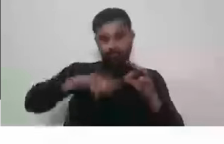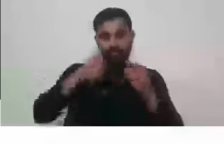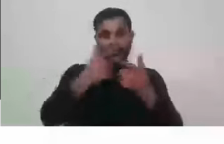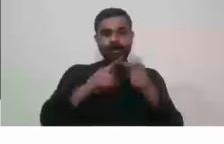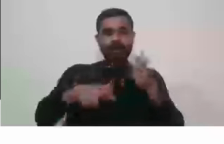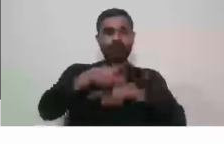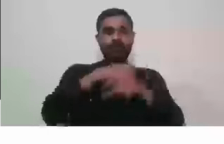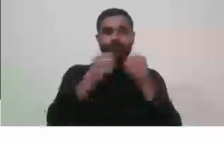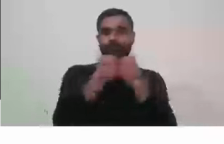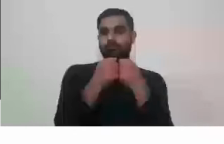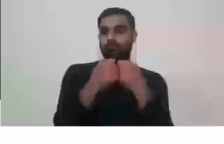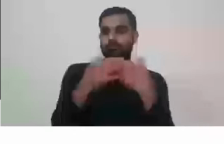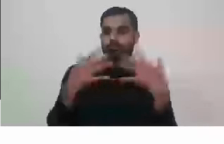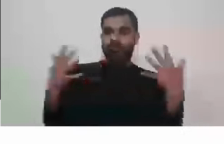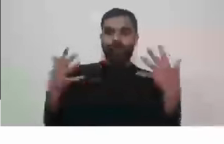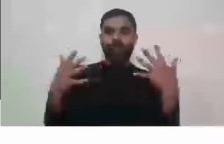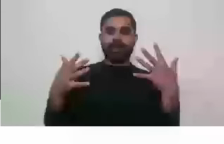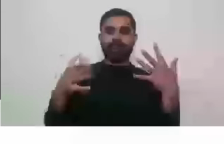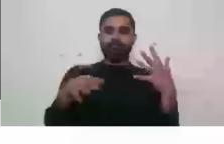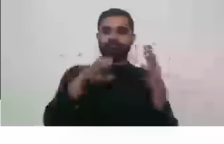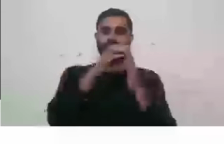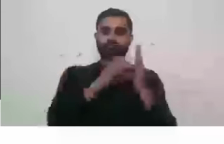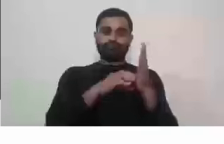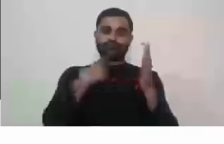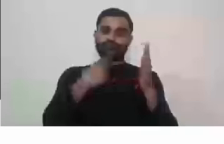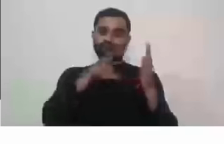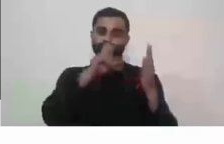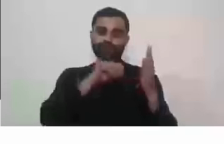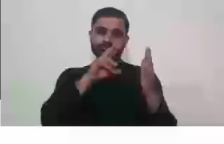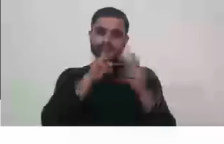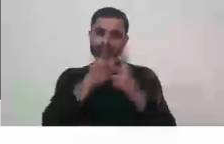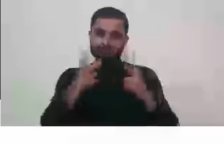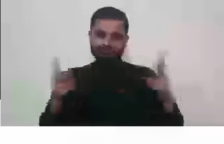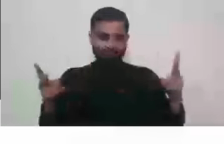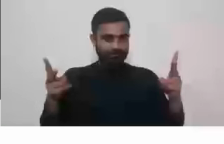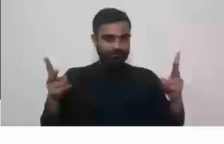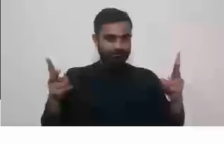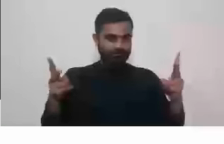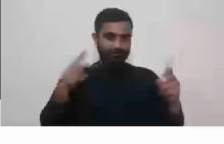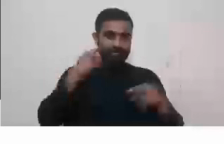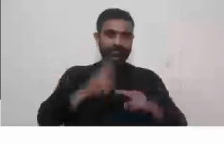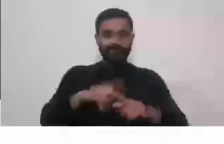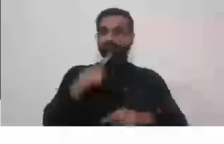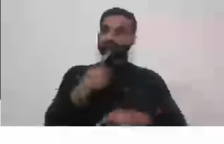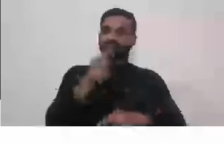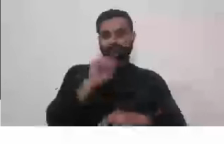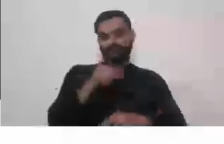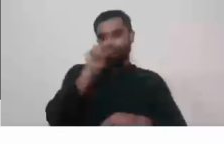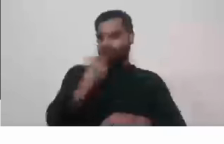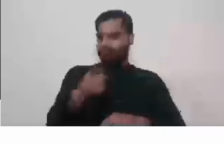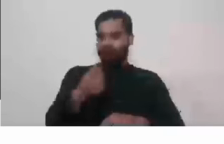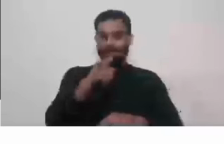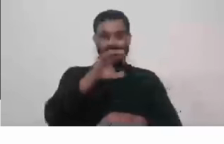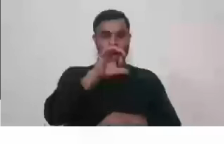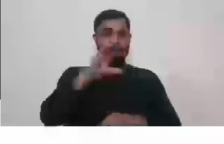make a generalized statement by any means. If I say that, you should use